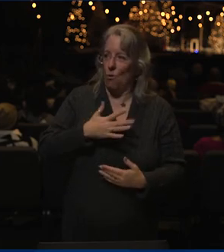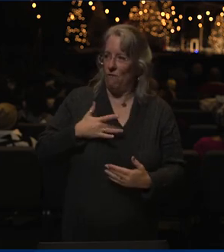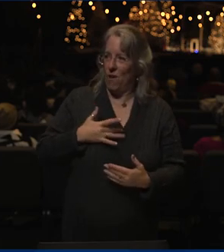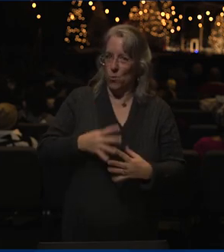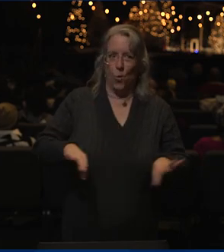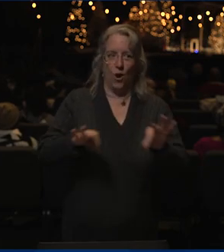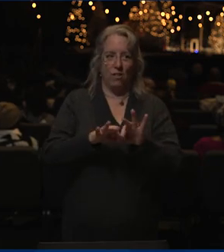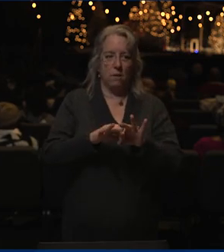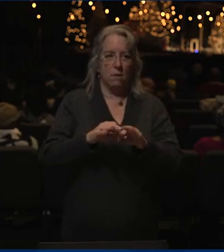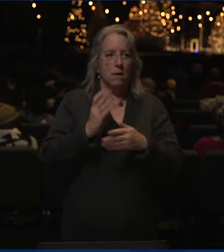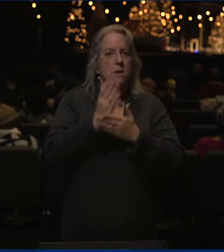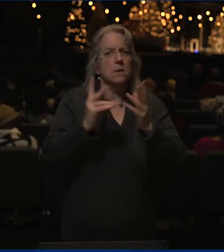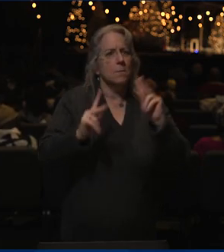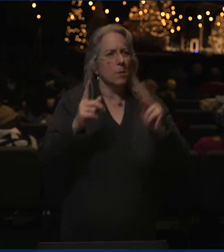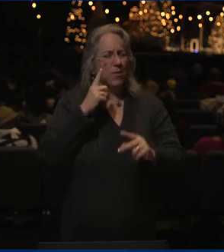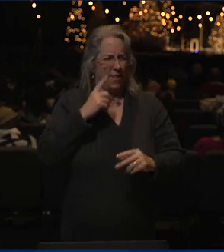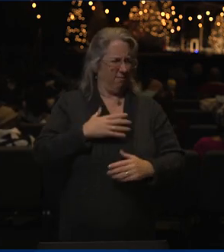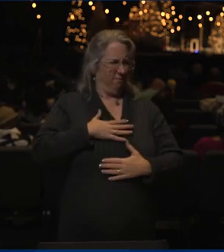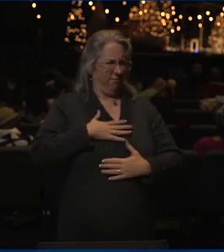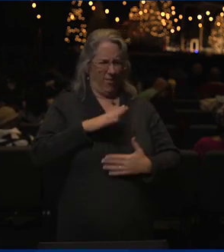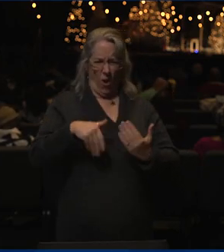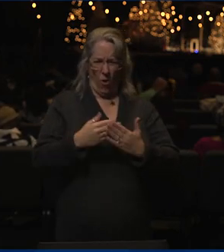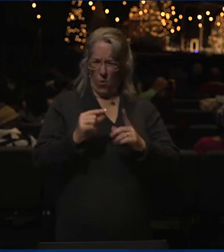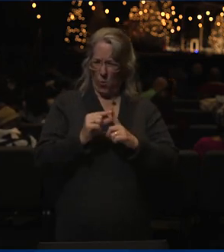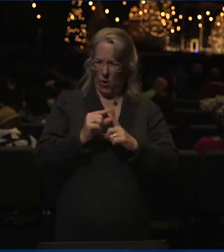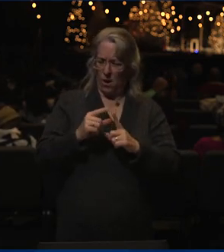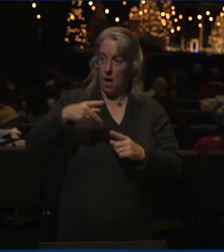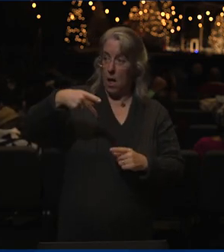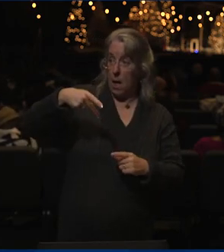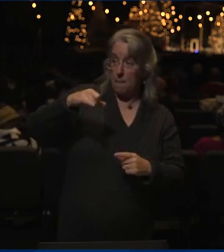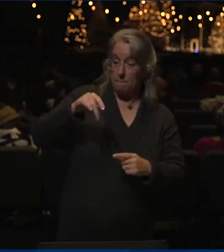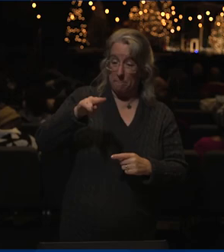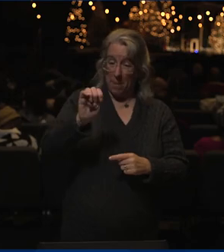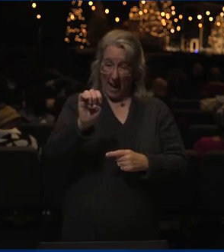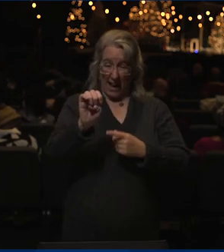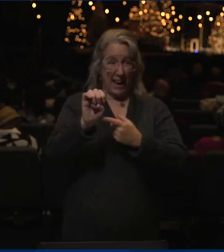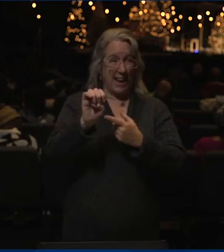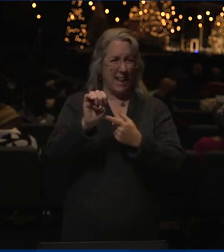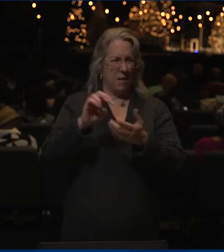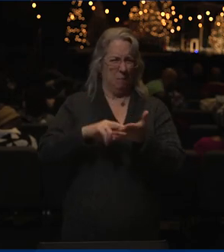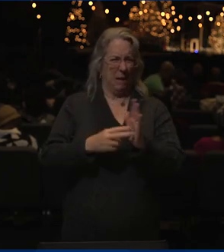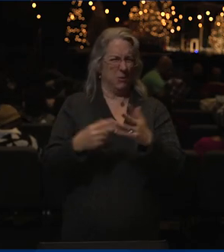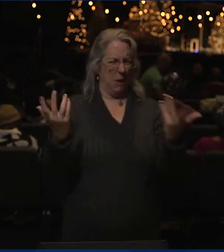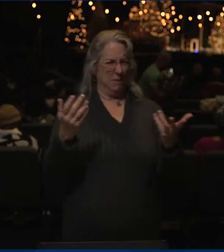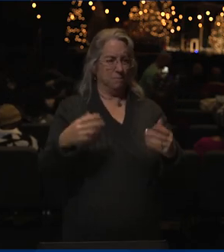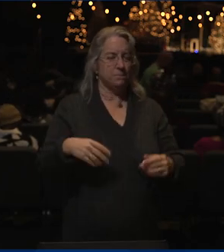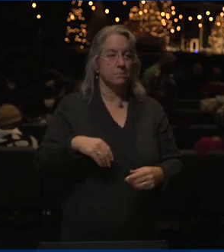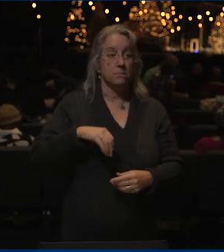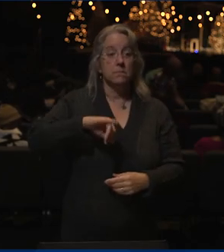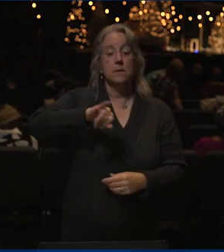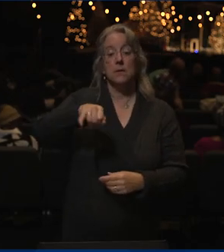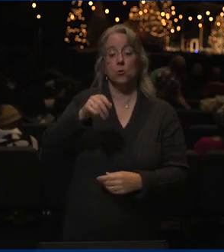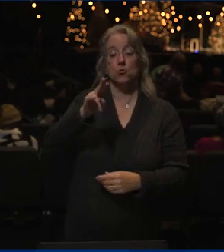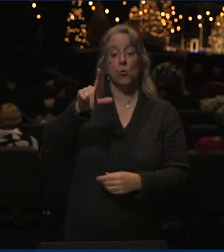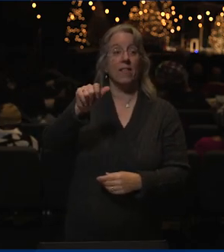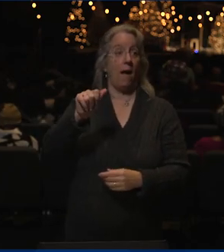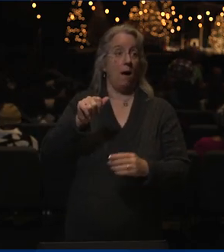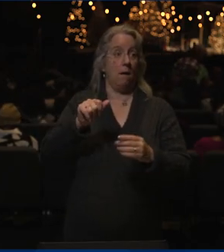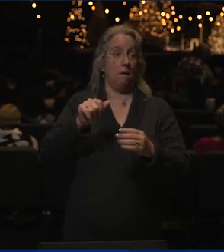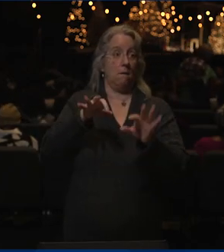mean. What does it mean to pine? So I rewrote it. This is Julia Pickerel's elementary version.